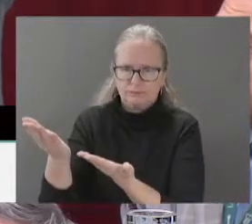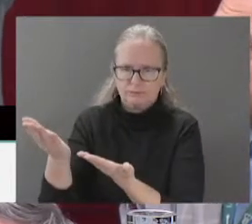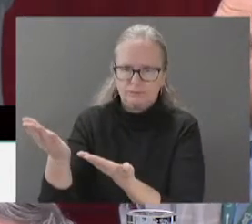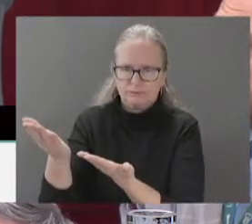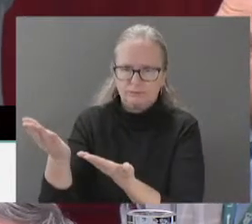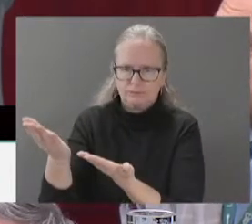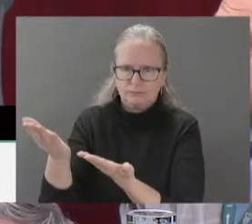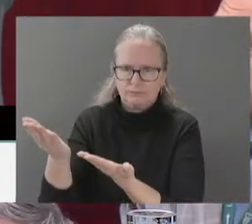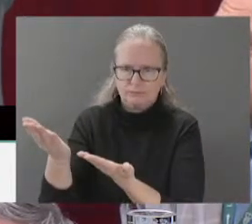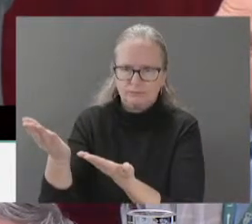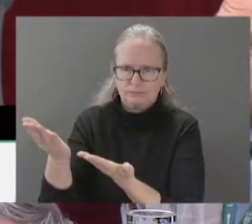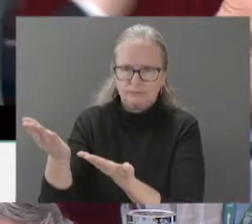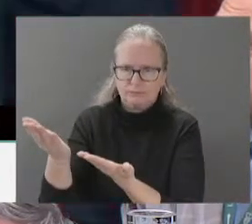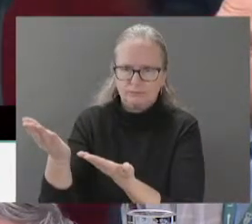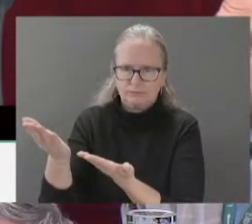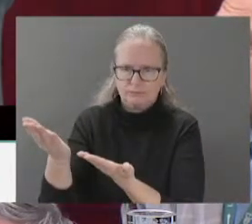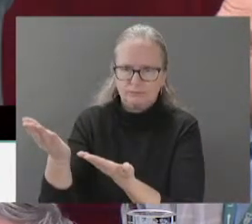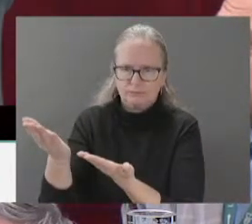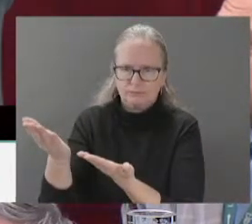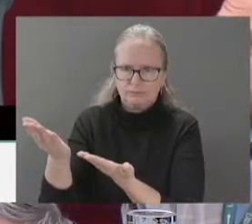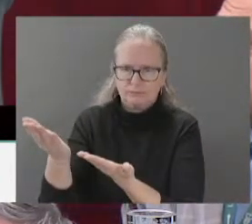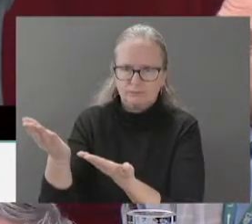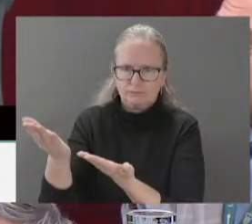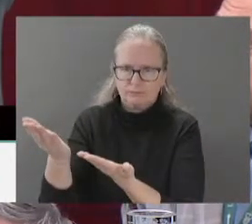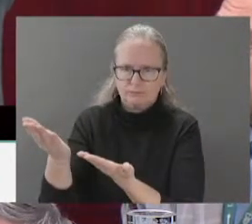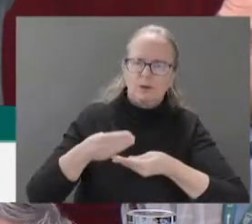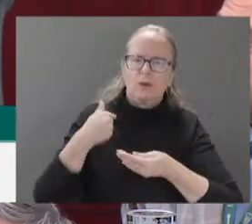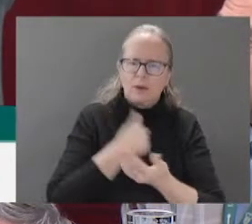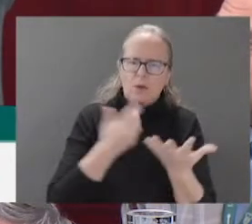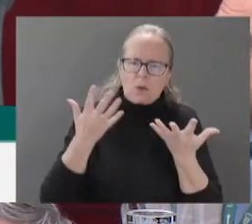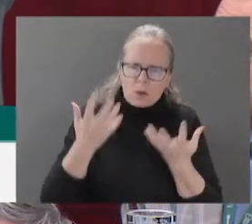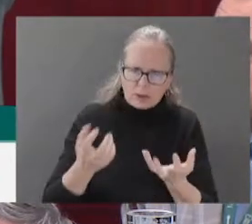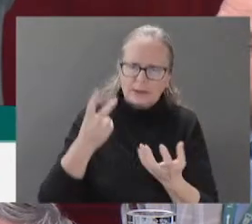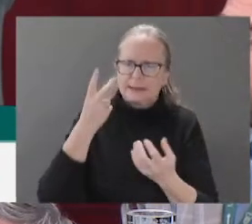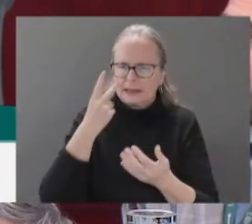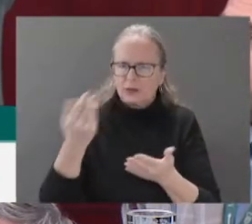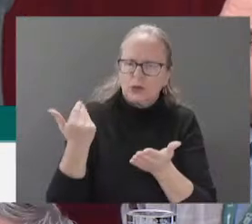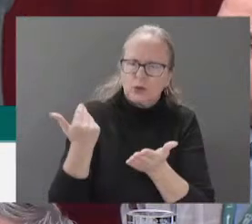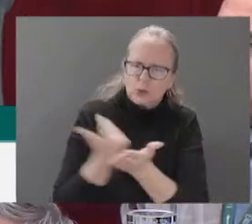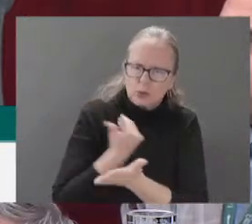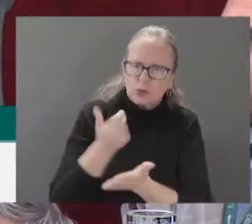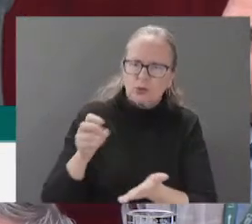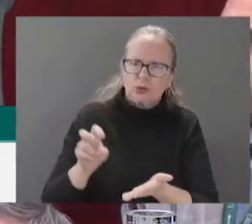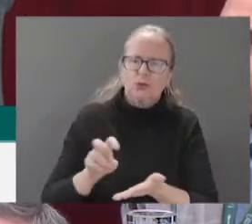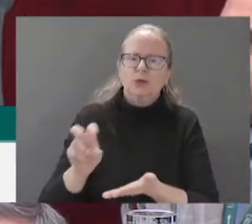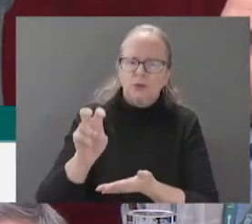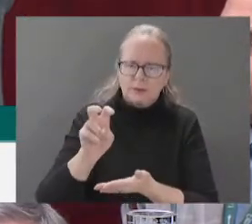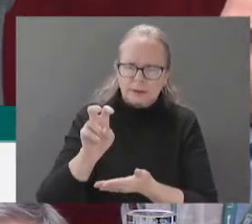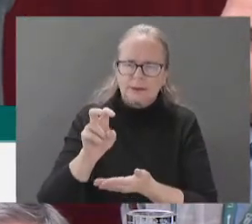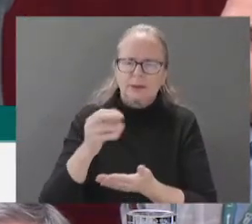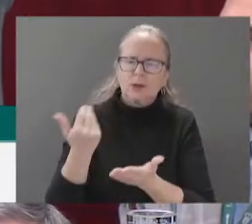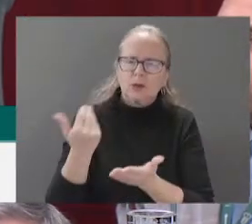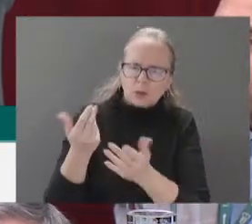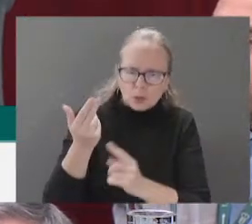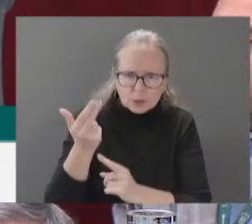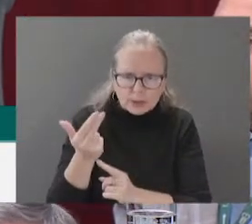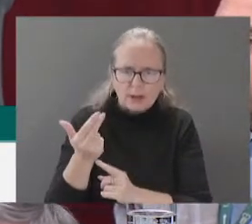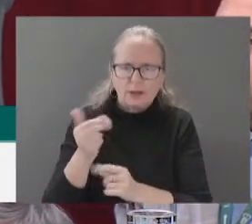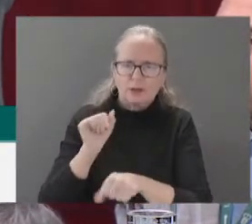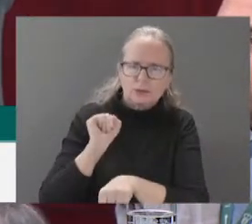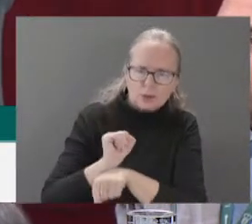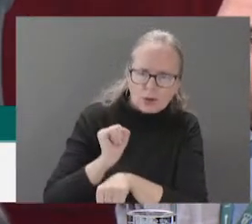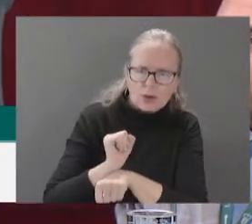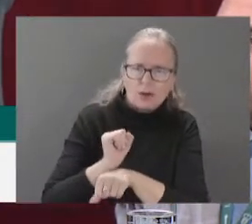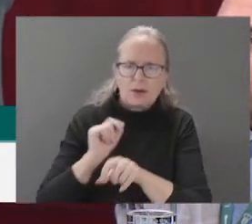to understand how the newly launched tourism Hospitality immigration stream fits within this framework can the same Minister elaborate on